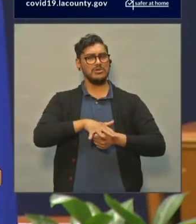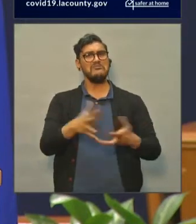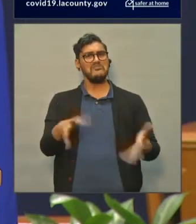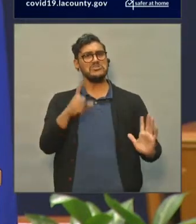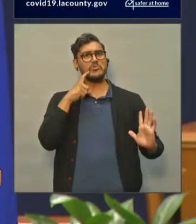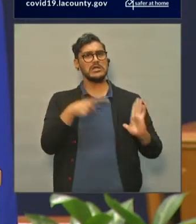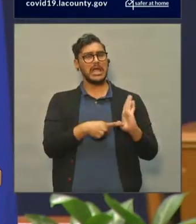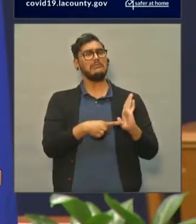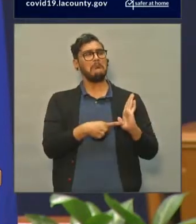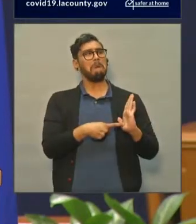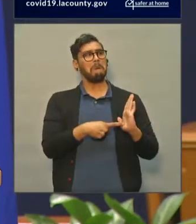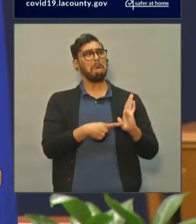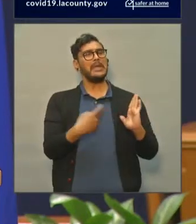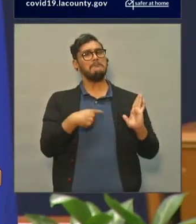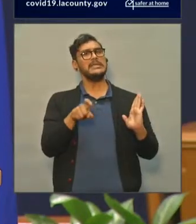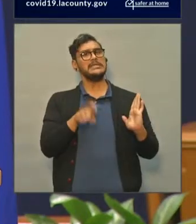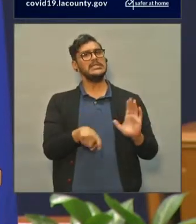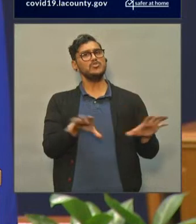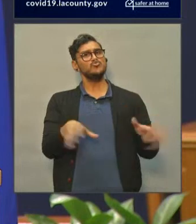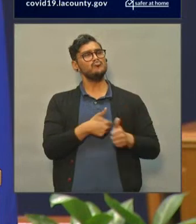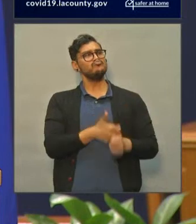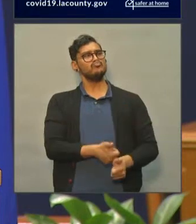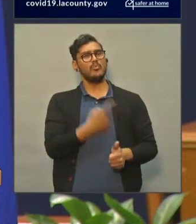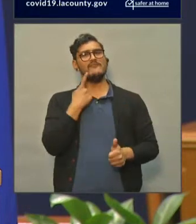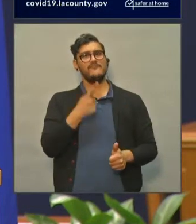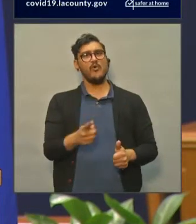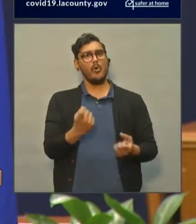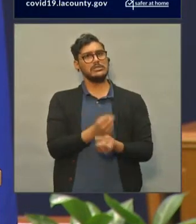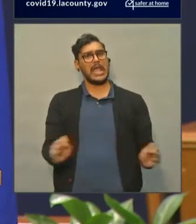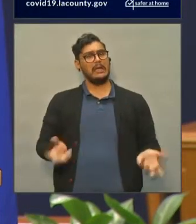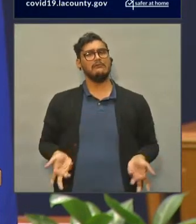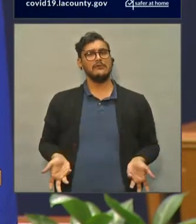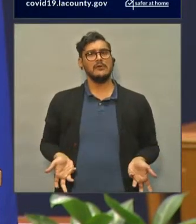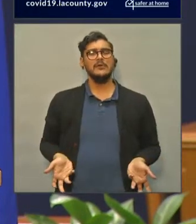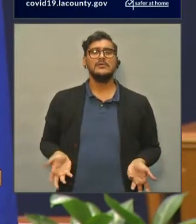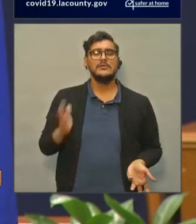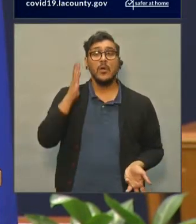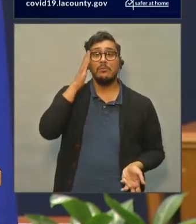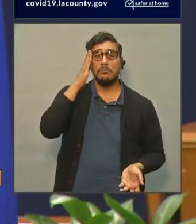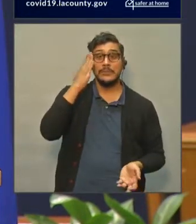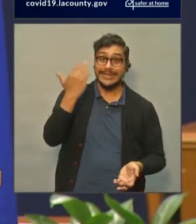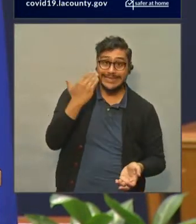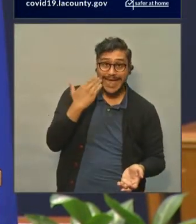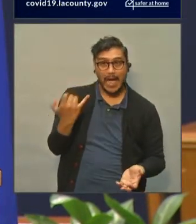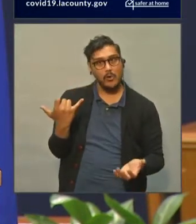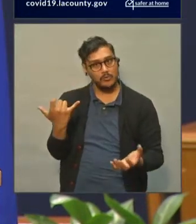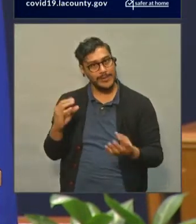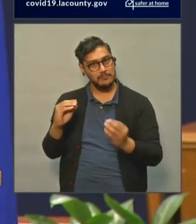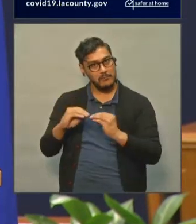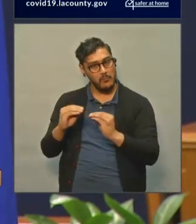virus. So I'm encouraging people. I know we are lifting restrictions in certain